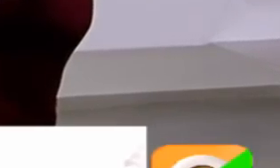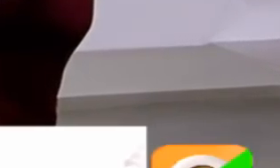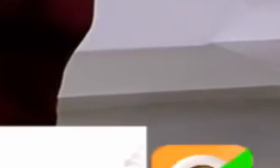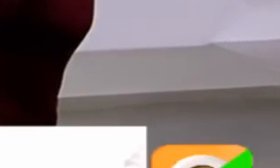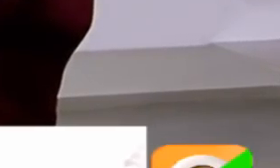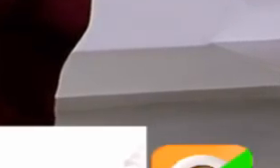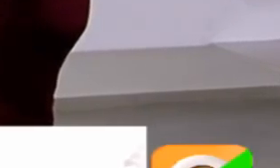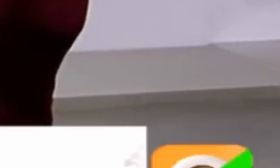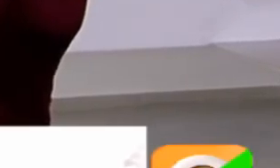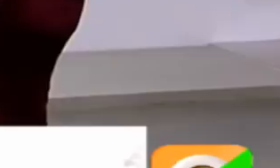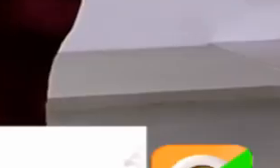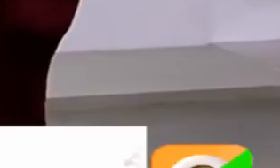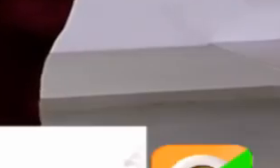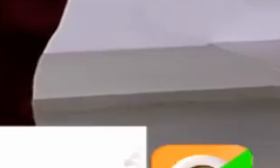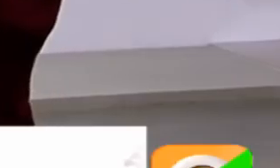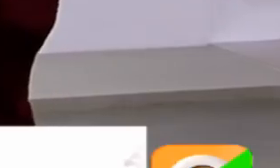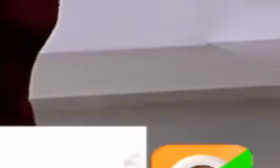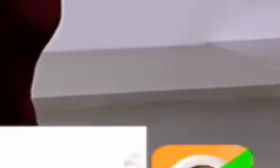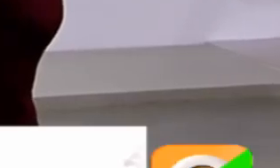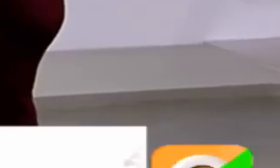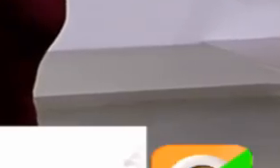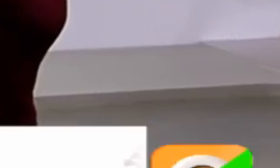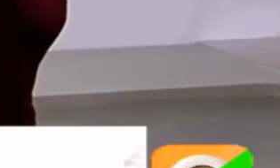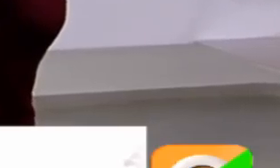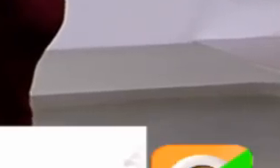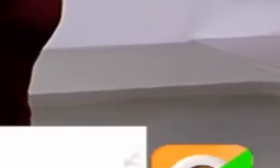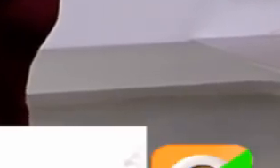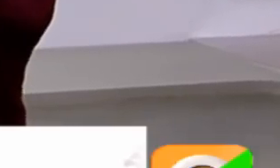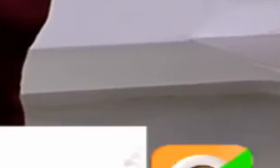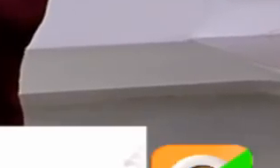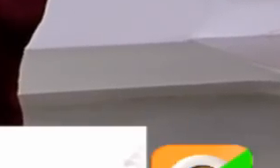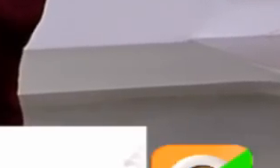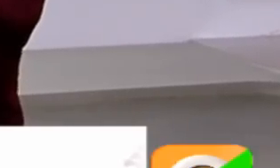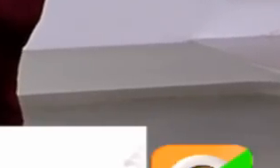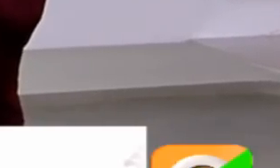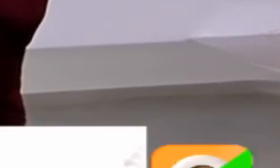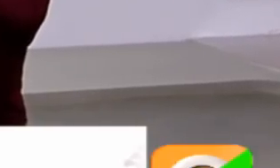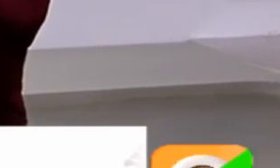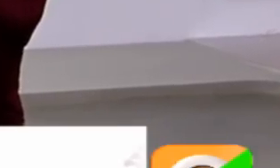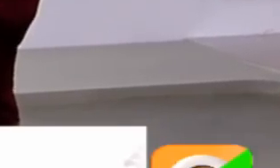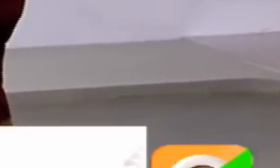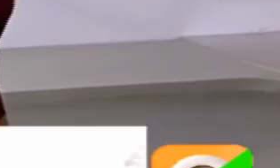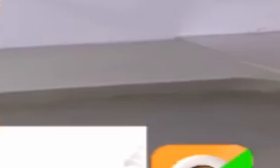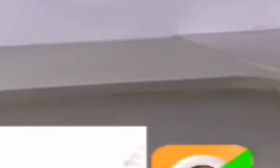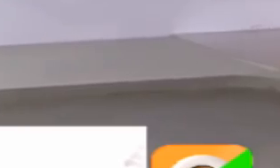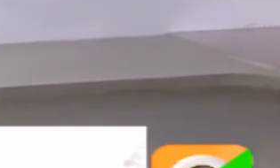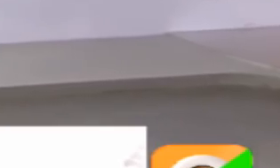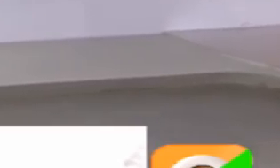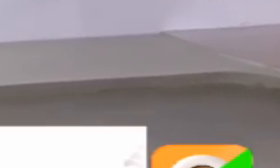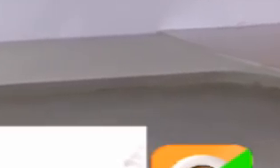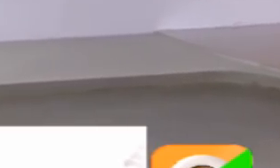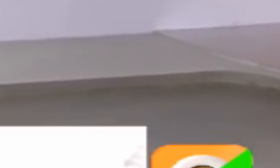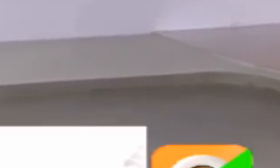be tested and found to be COVID-free before they would be allowed to work within